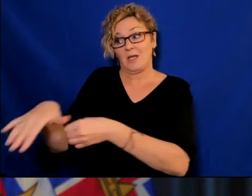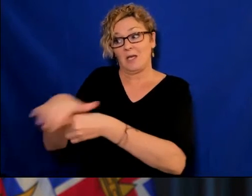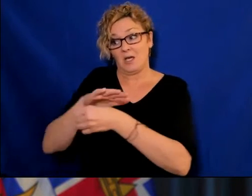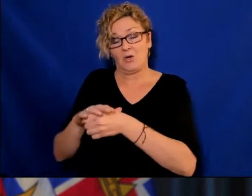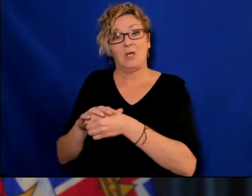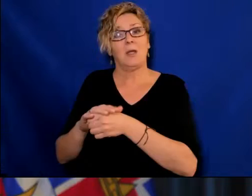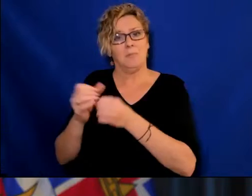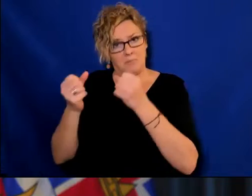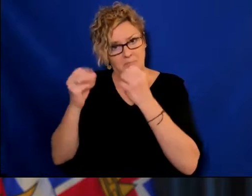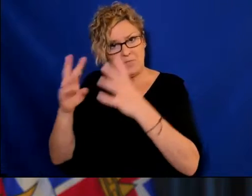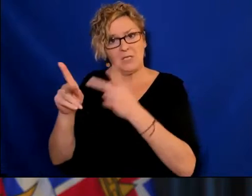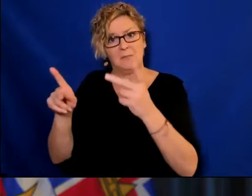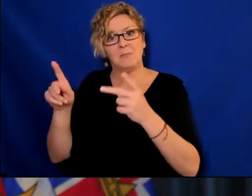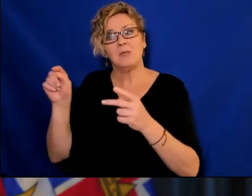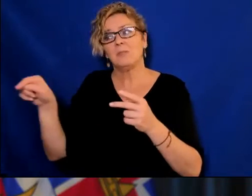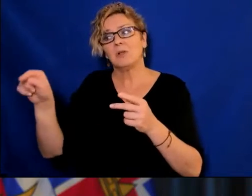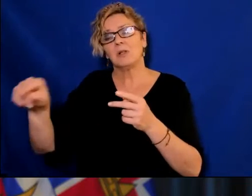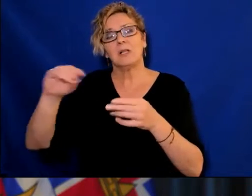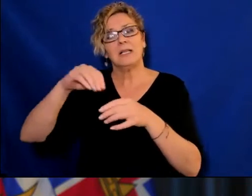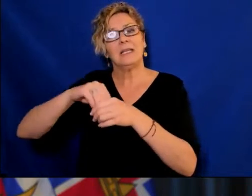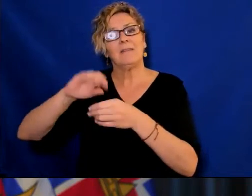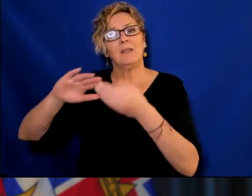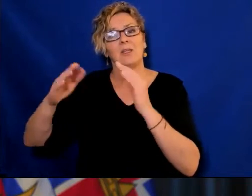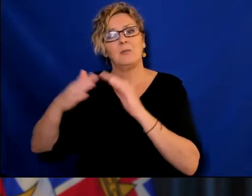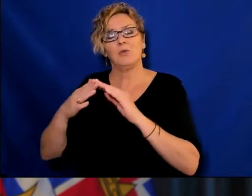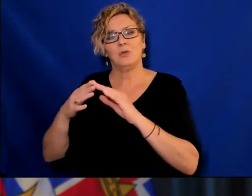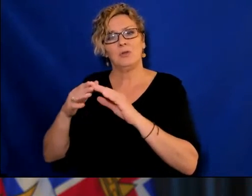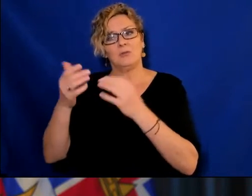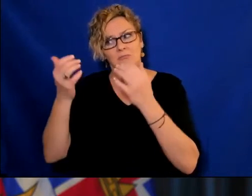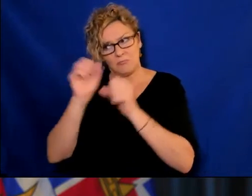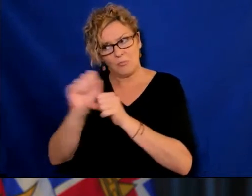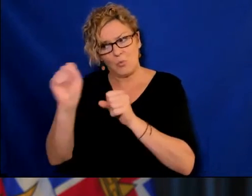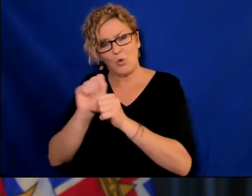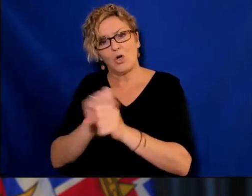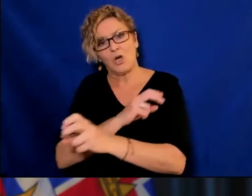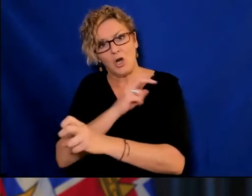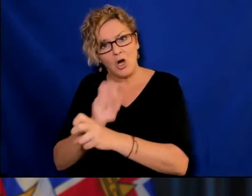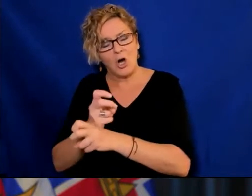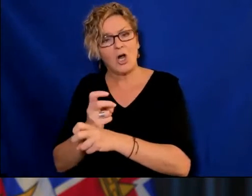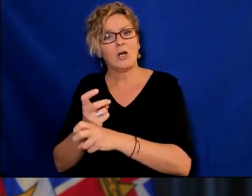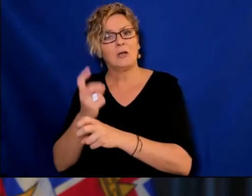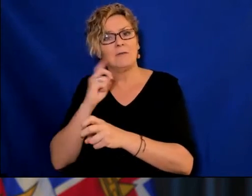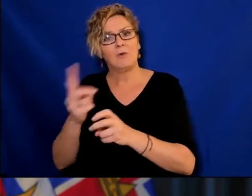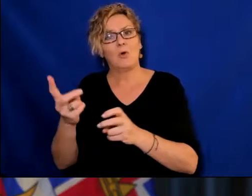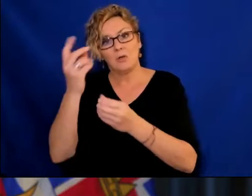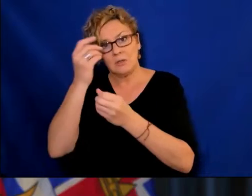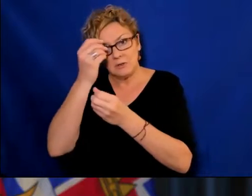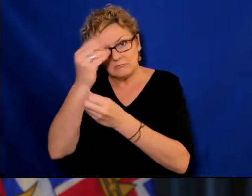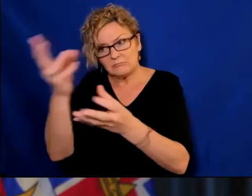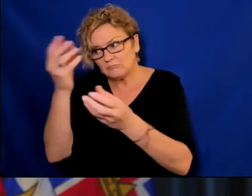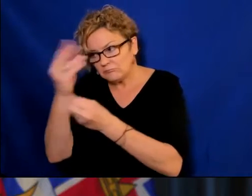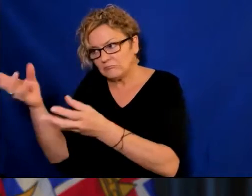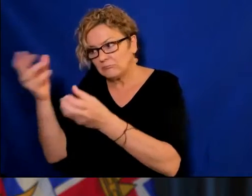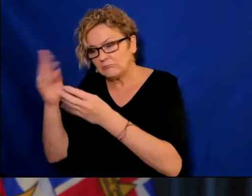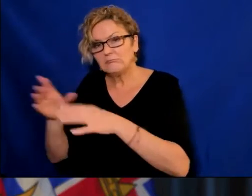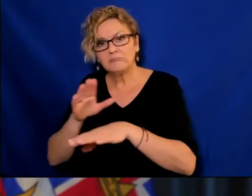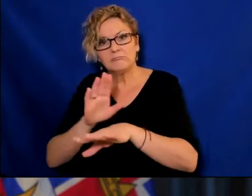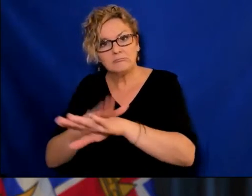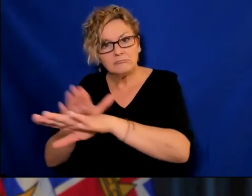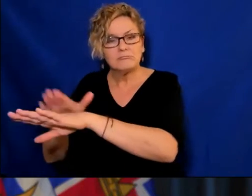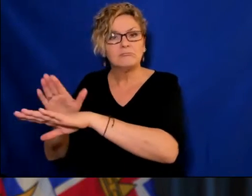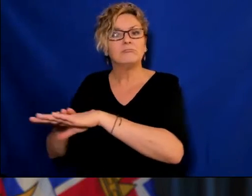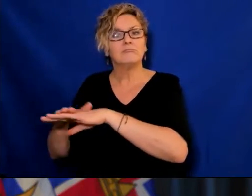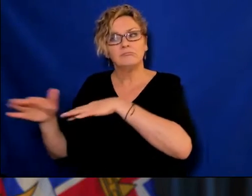think we saw some impact on that, a significant impact in the celebration of Diwali this weekend, and I'm very appreciative to everyone